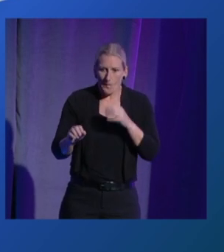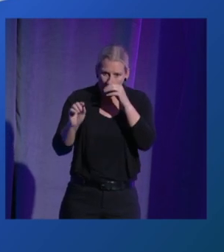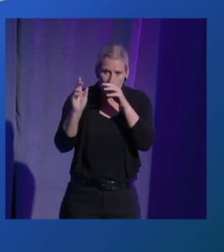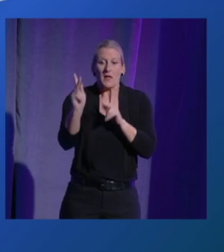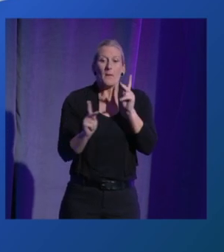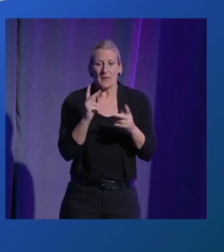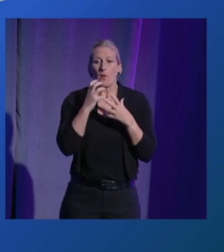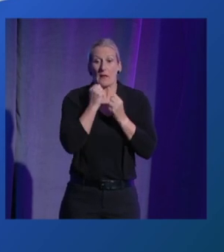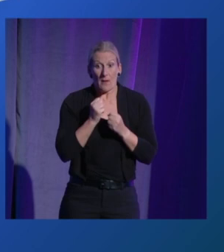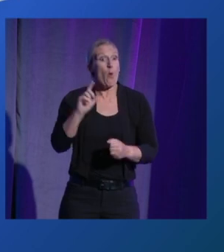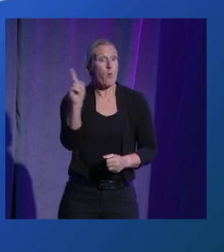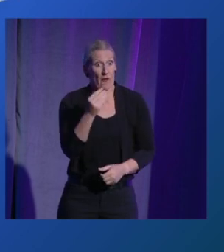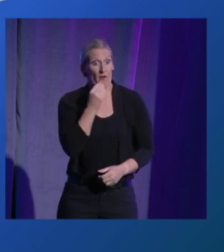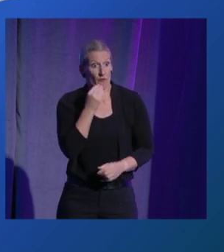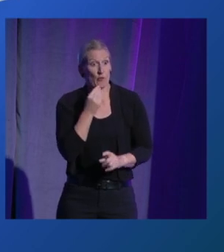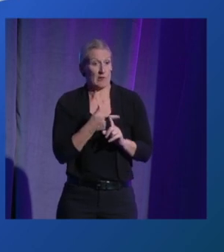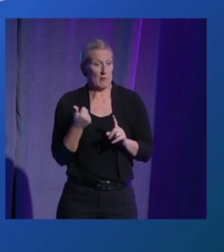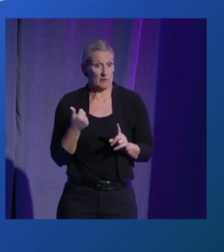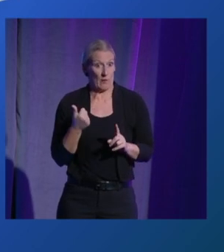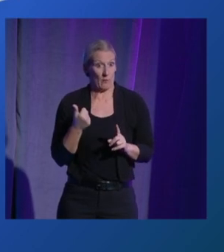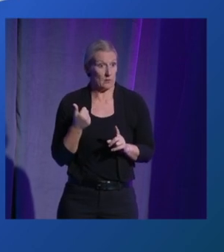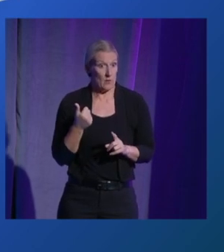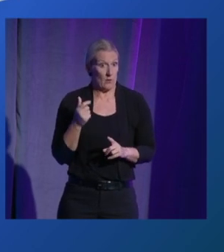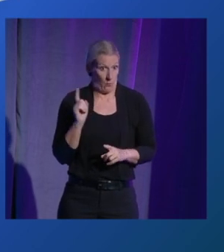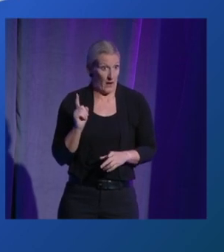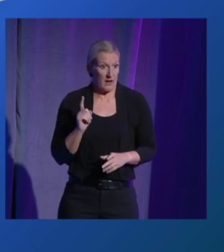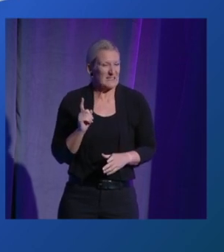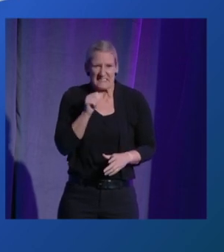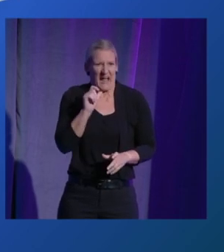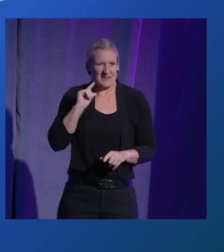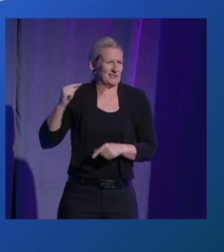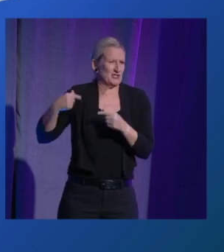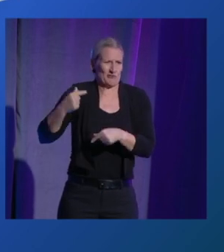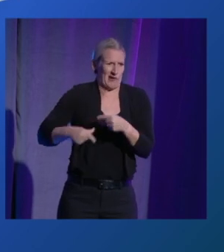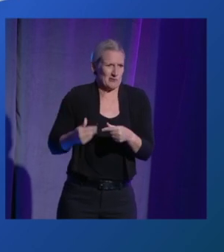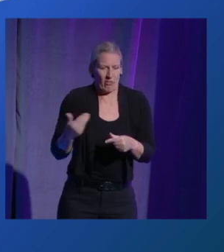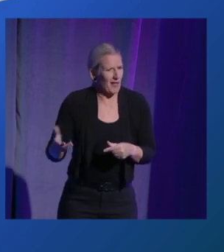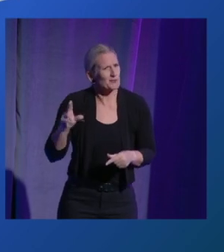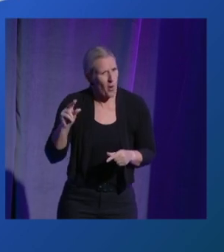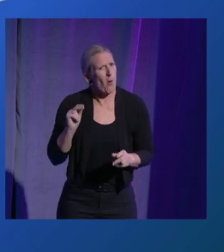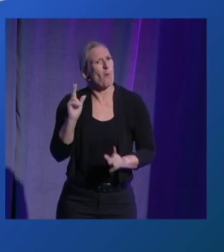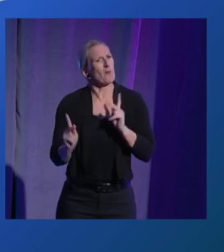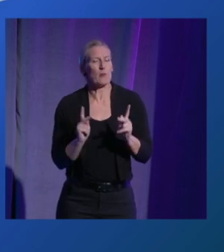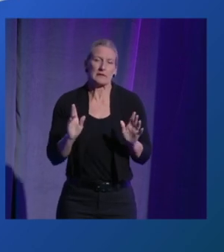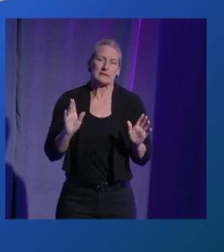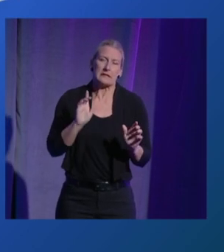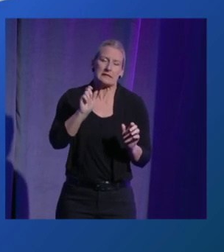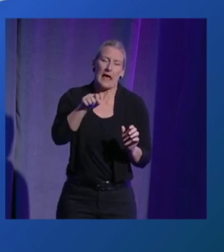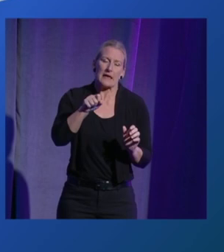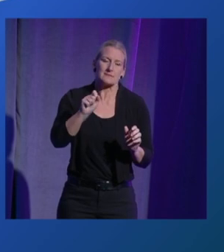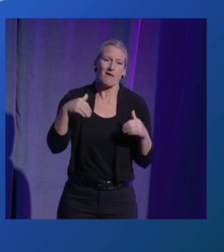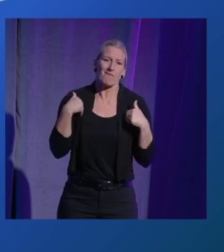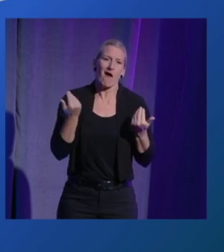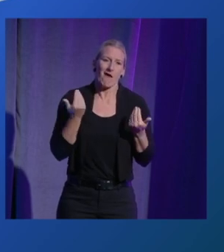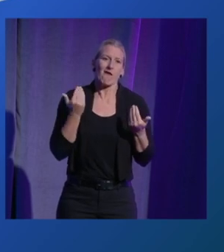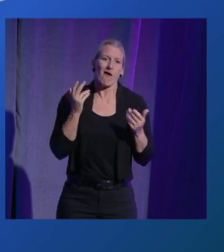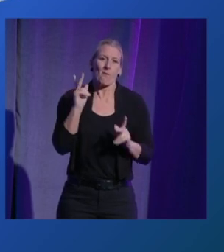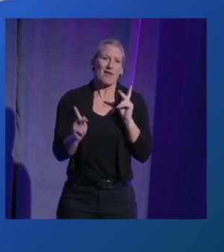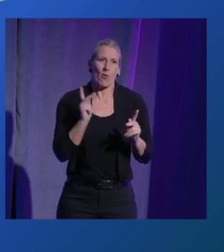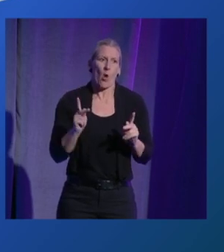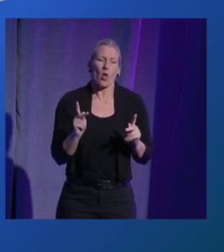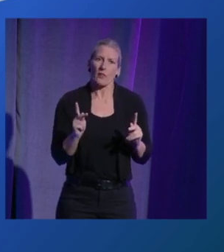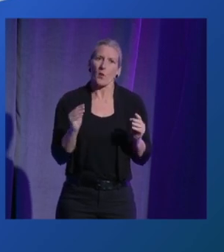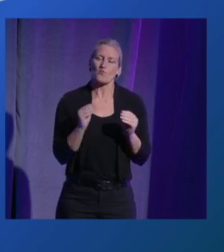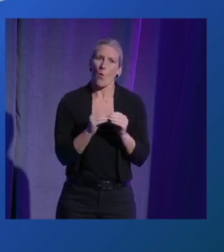and I think you know it's it's not just generational but certainly uh uh you know the the younger Generations you know voiced a